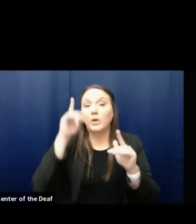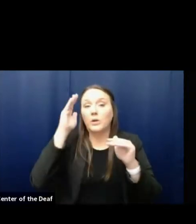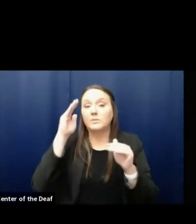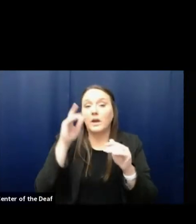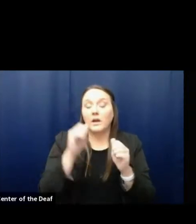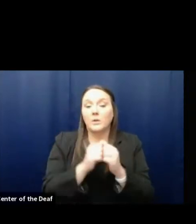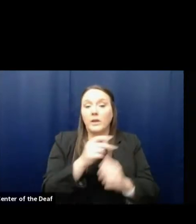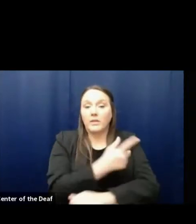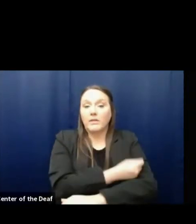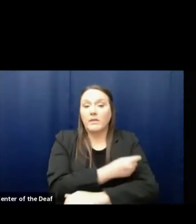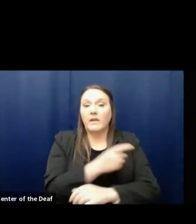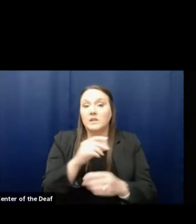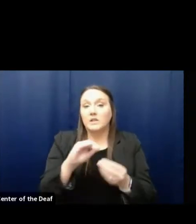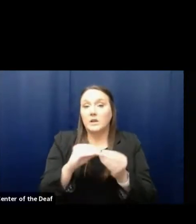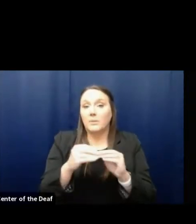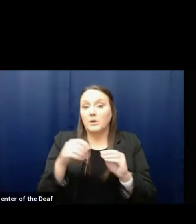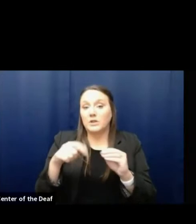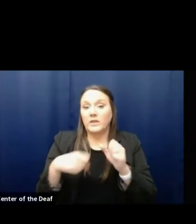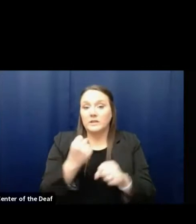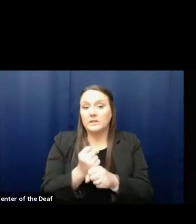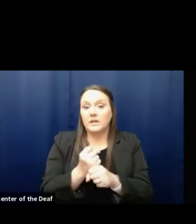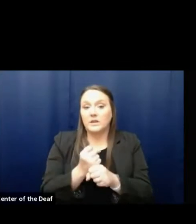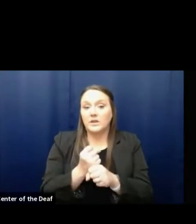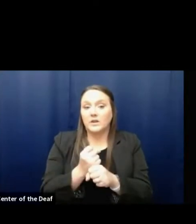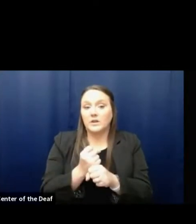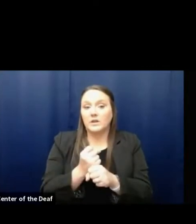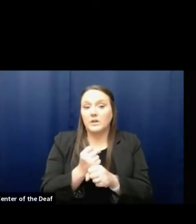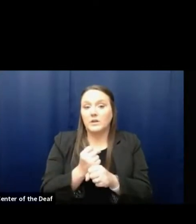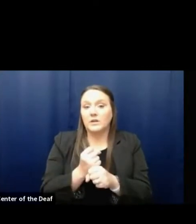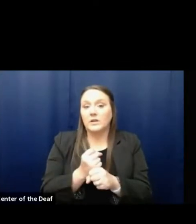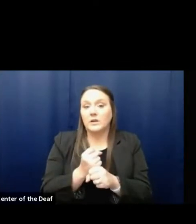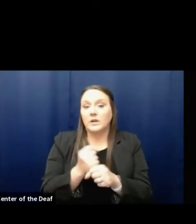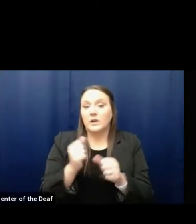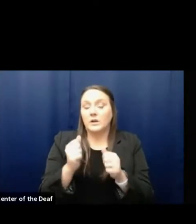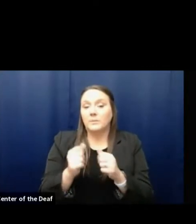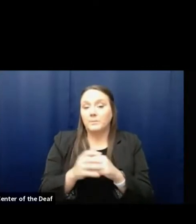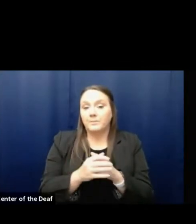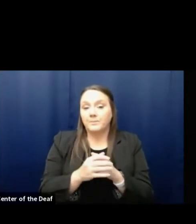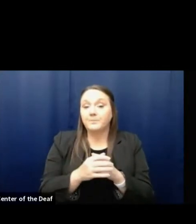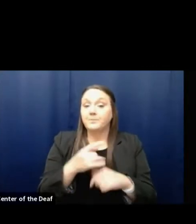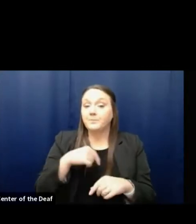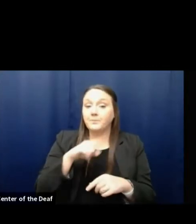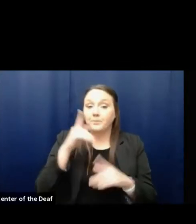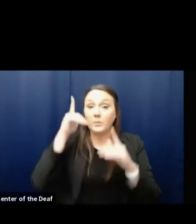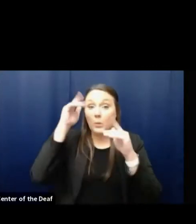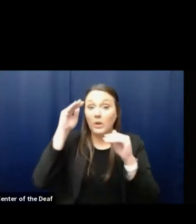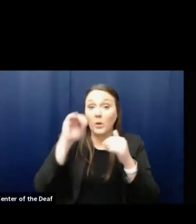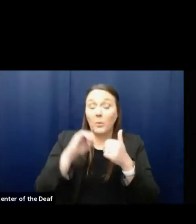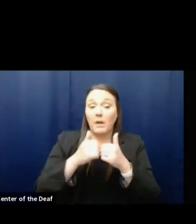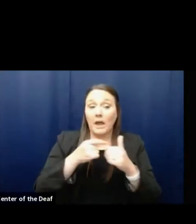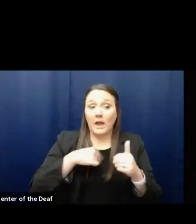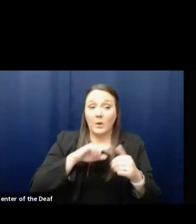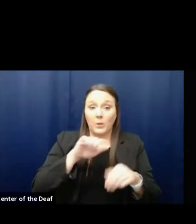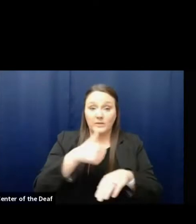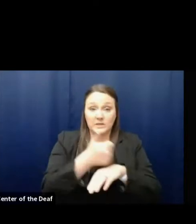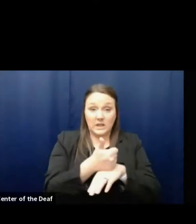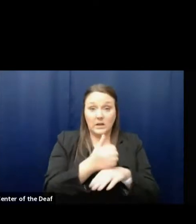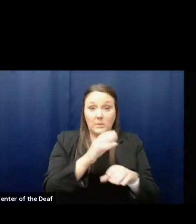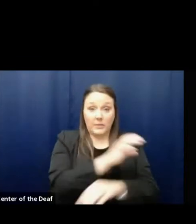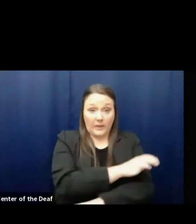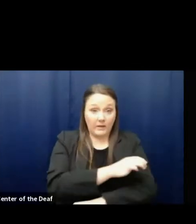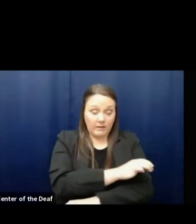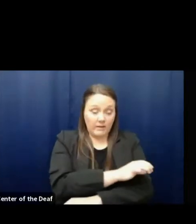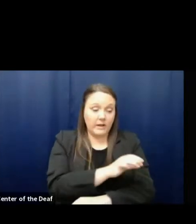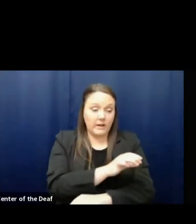vaccination numbers this year in the absence of those in-school clinics? We really hope that the way that we've set these up have